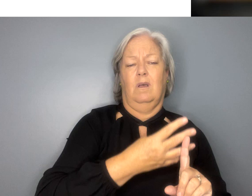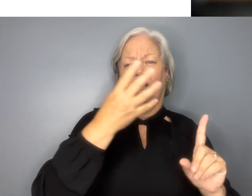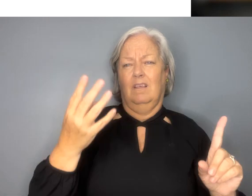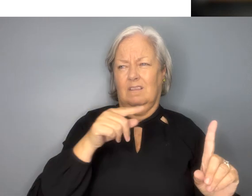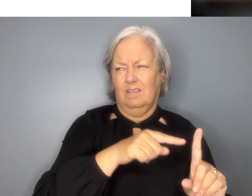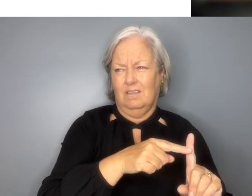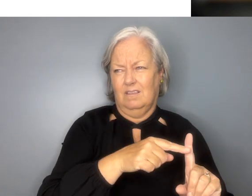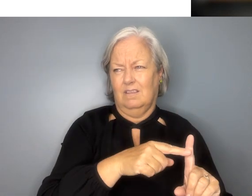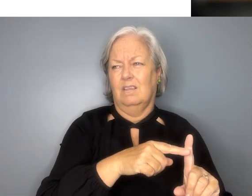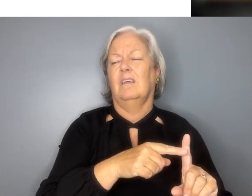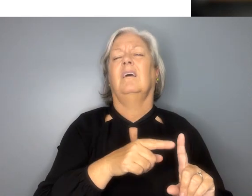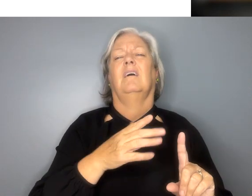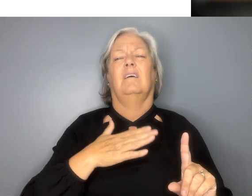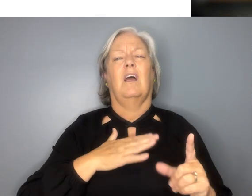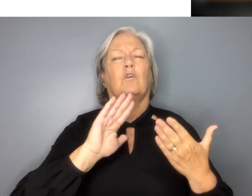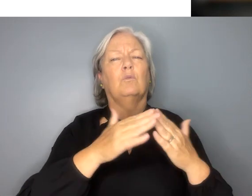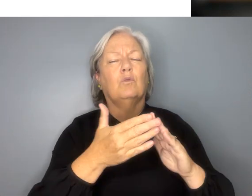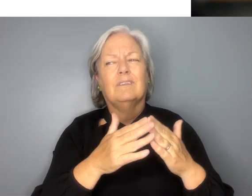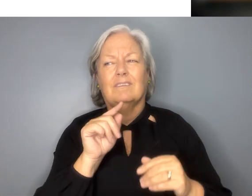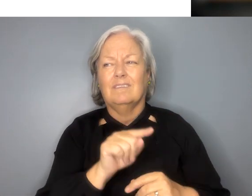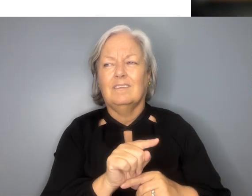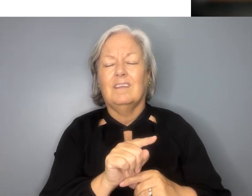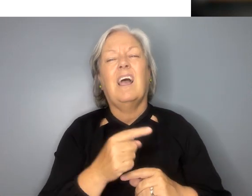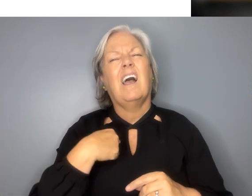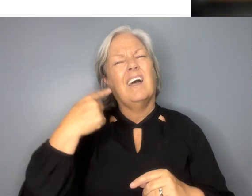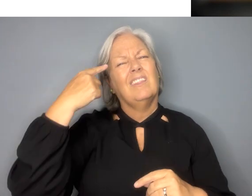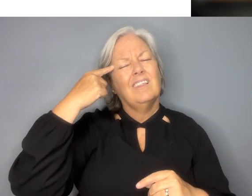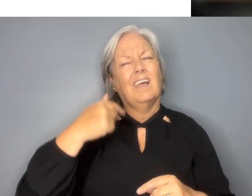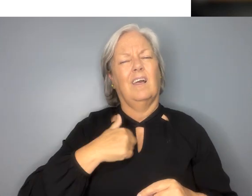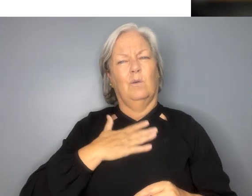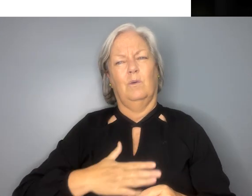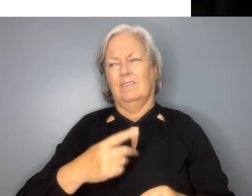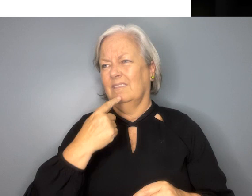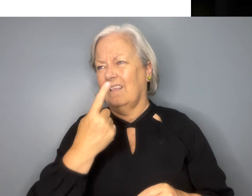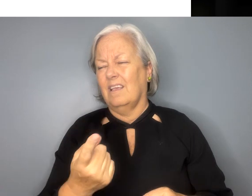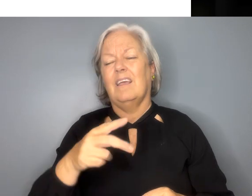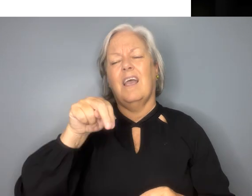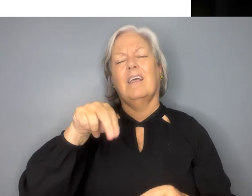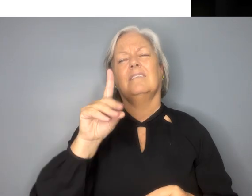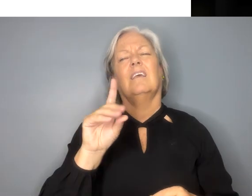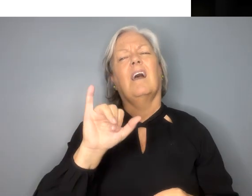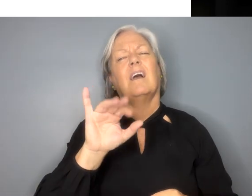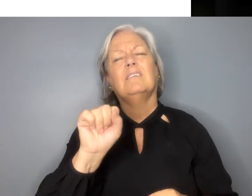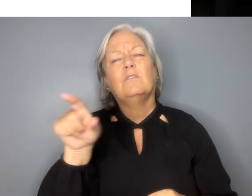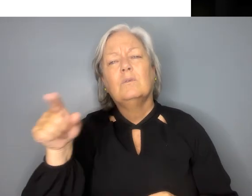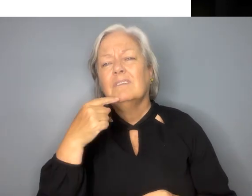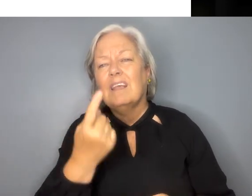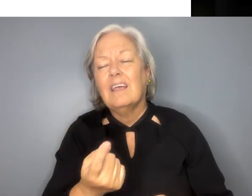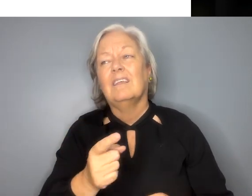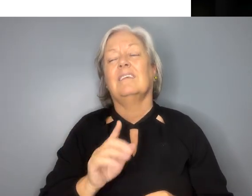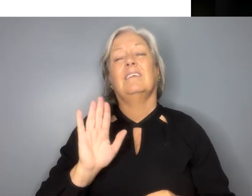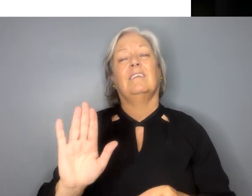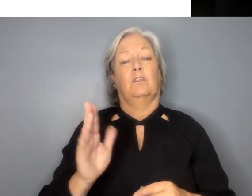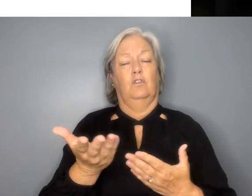the LGBTQI plus community and the disability community. But for the benefit of our viewers, I thought I'd quickly define the NDIS that you mentioned.